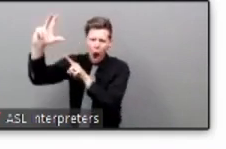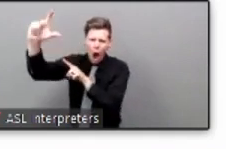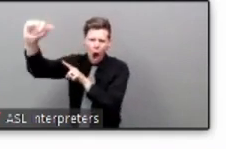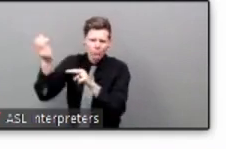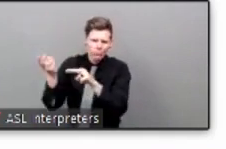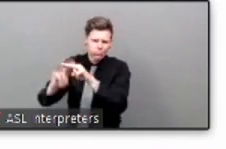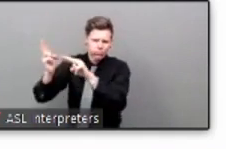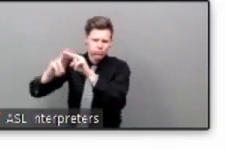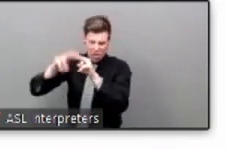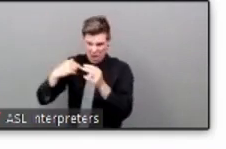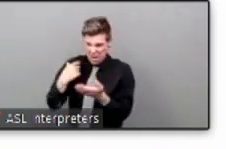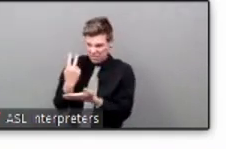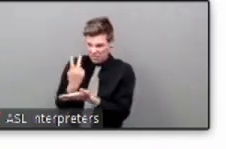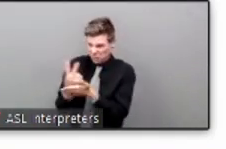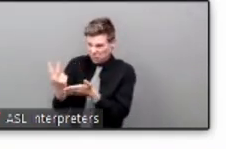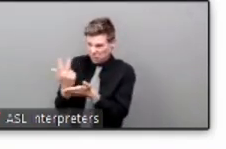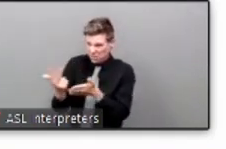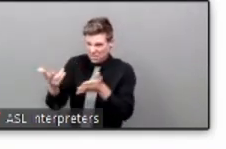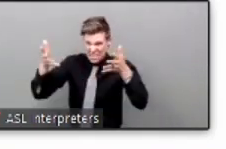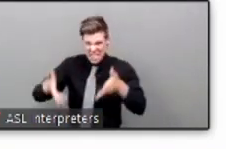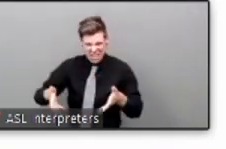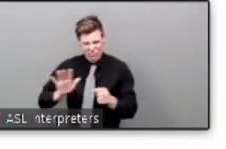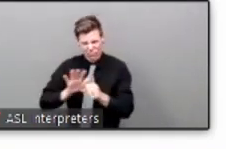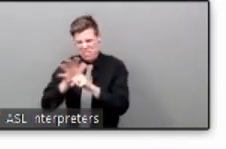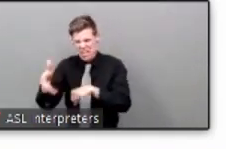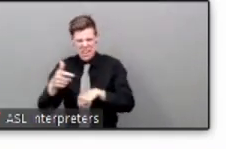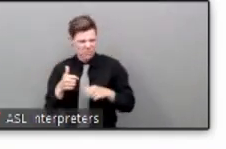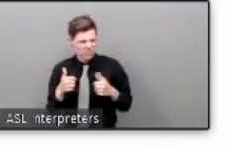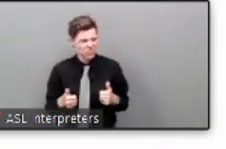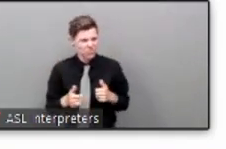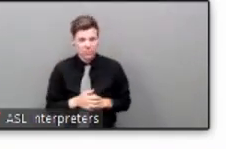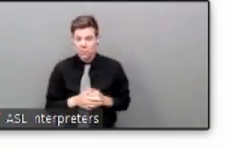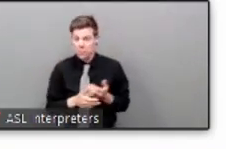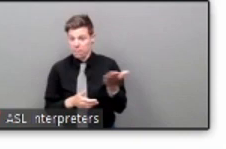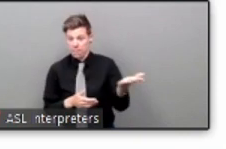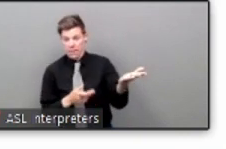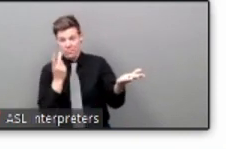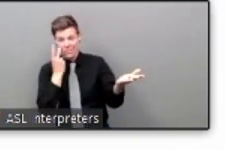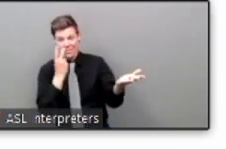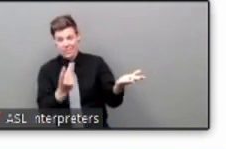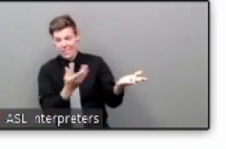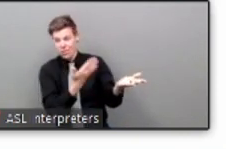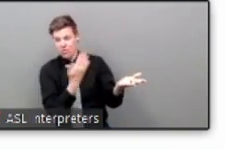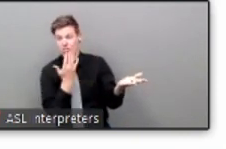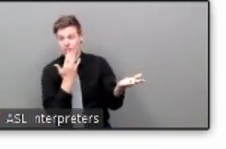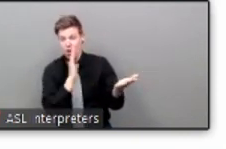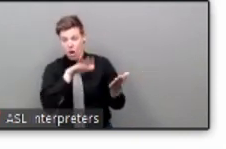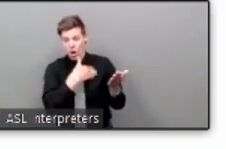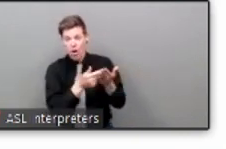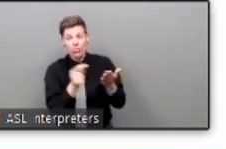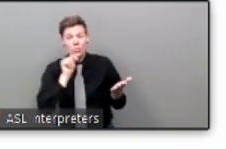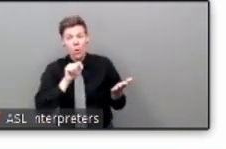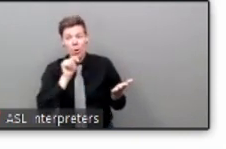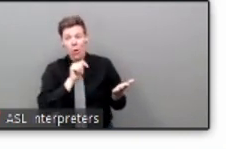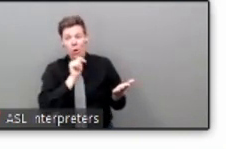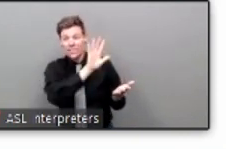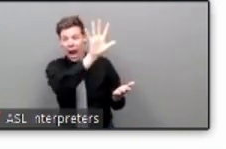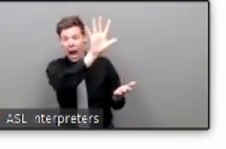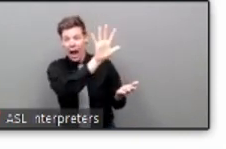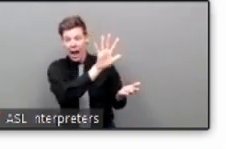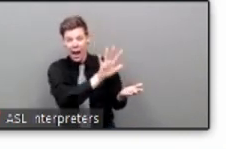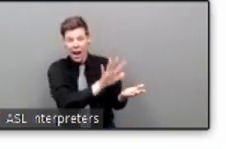So the map is all turquoise, and that is due to a number of reasons. Actually, when